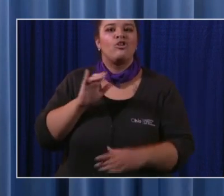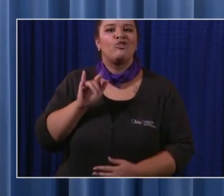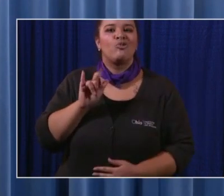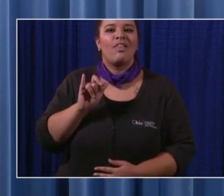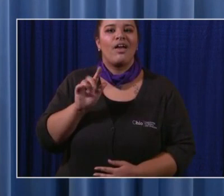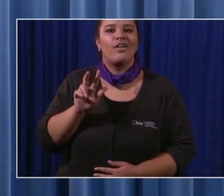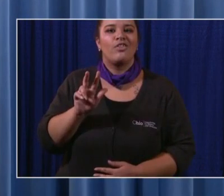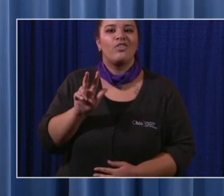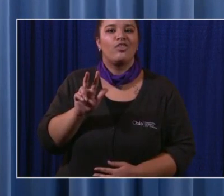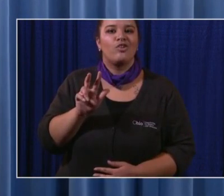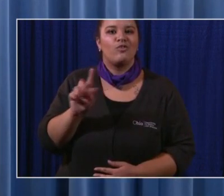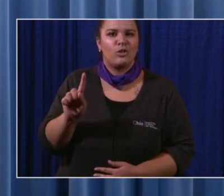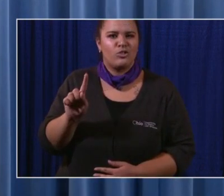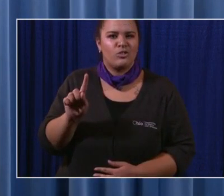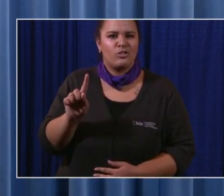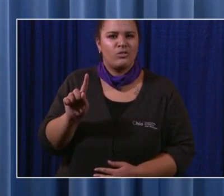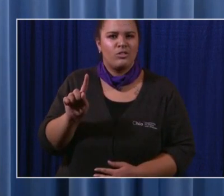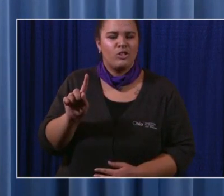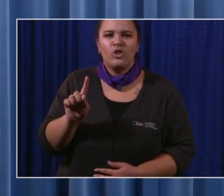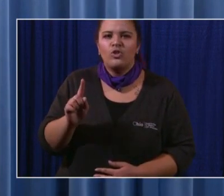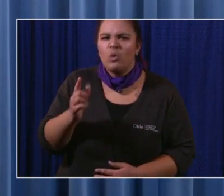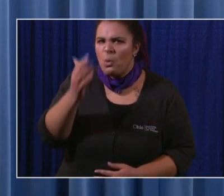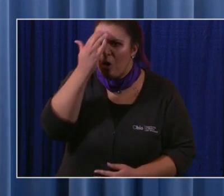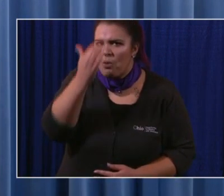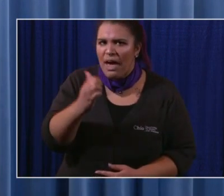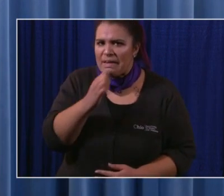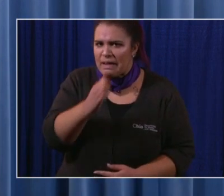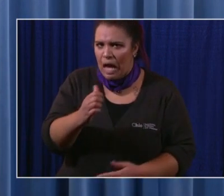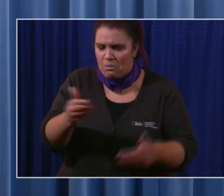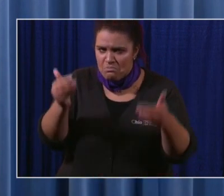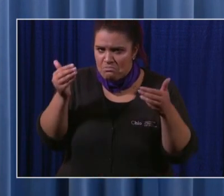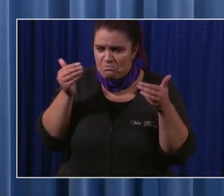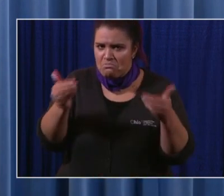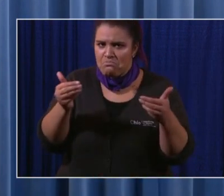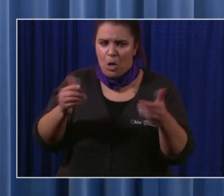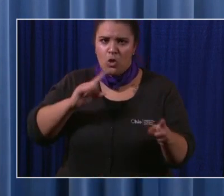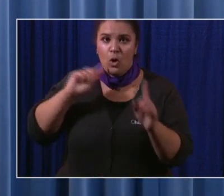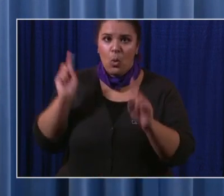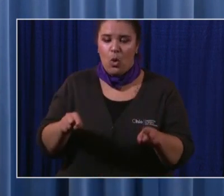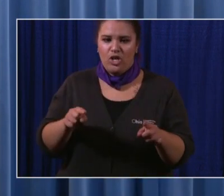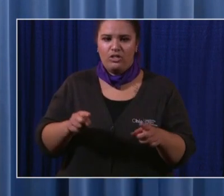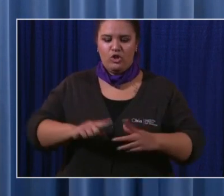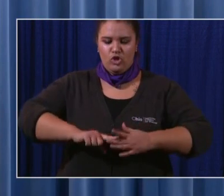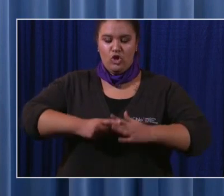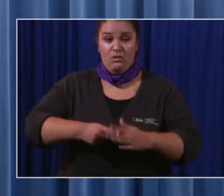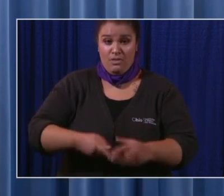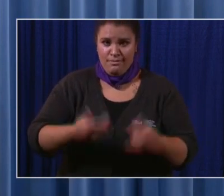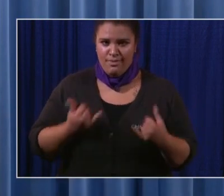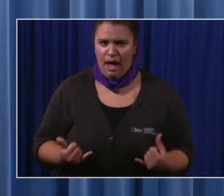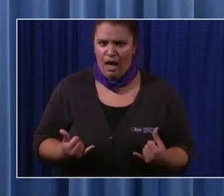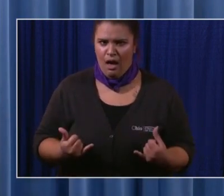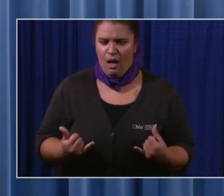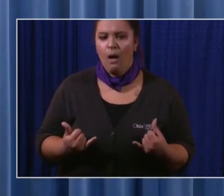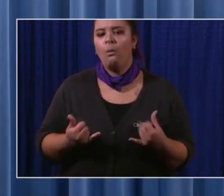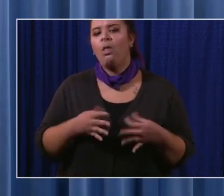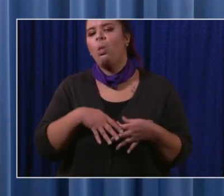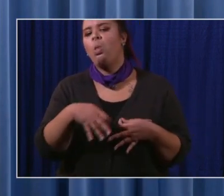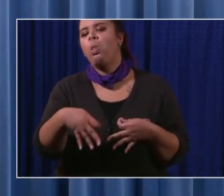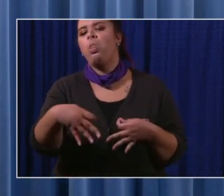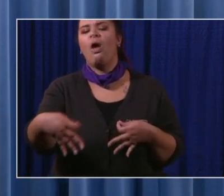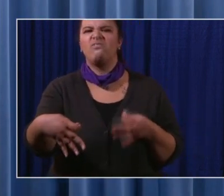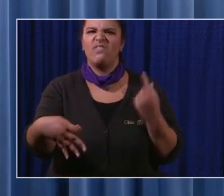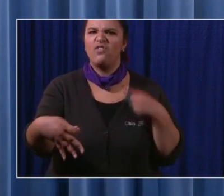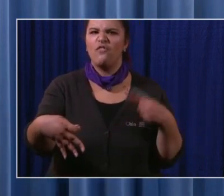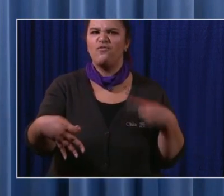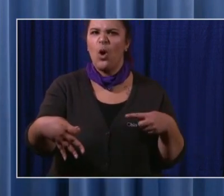31st. Why not issue these immediately? A lot of people say, why wait when the activities you're naming as dangerous are already set